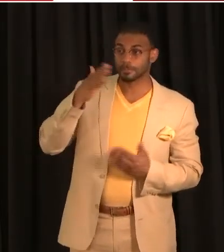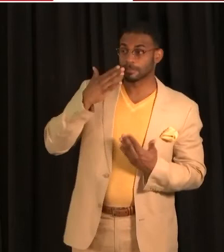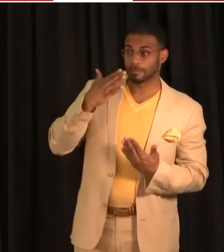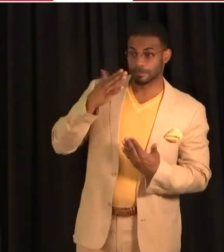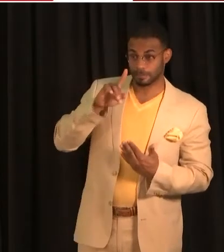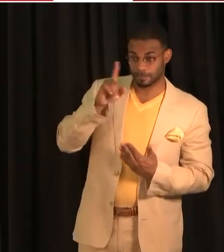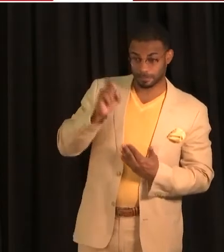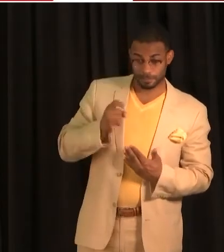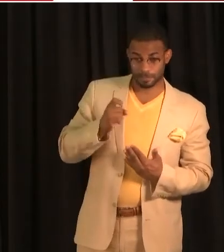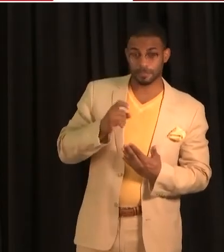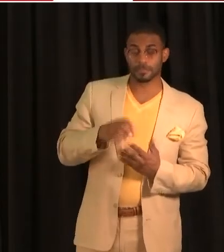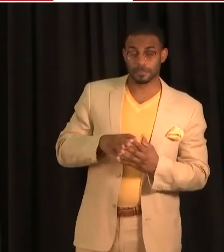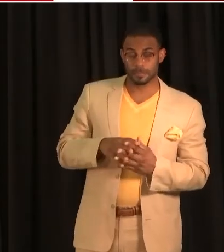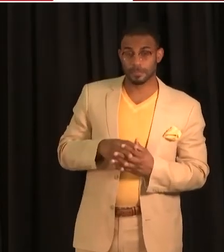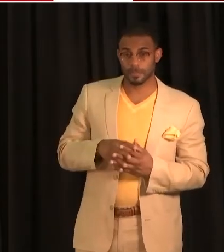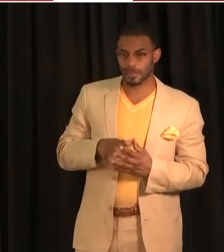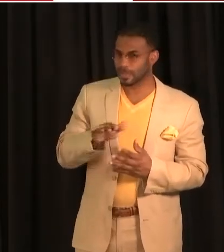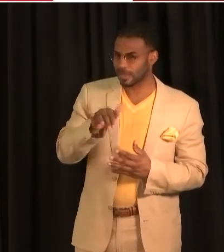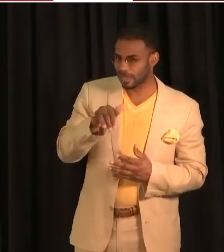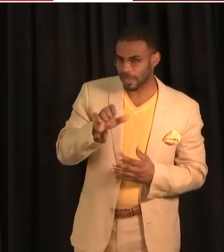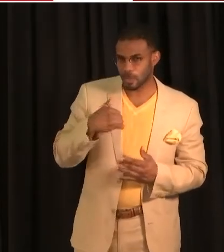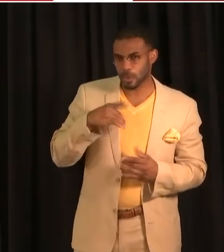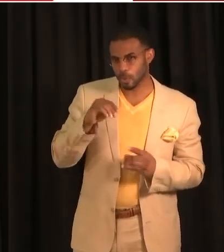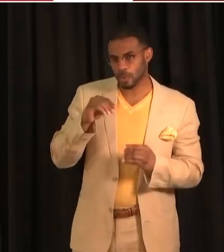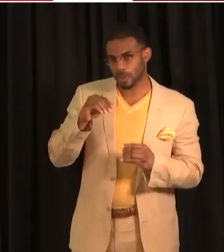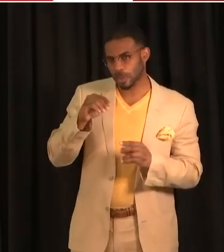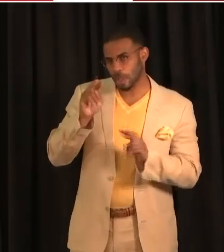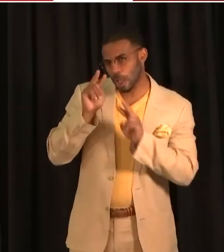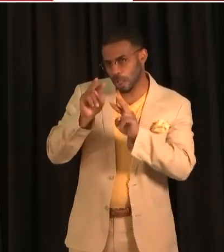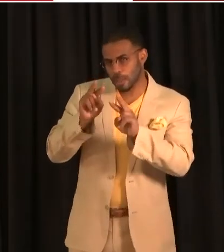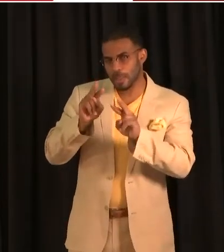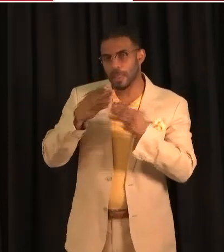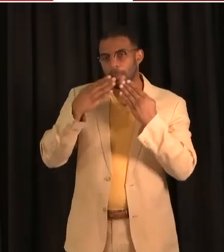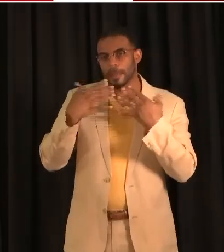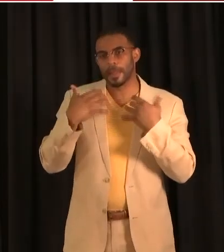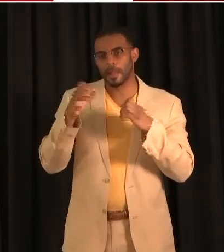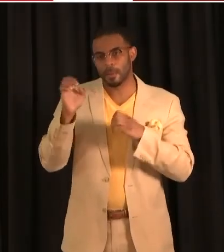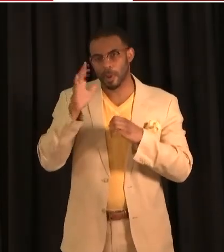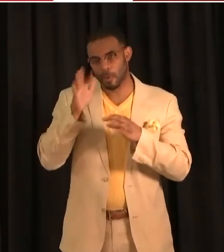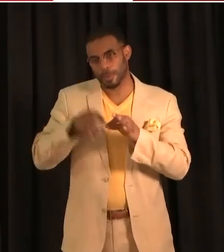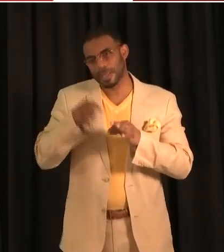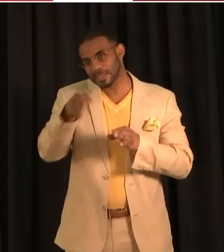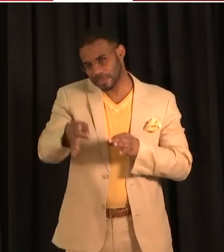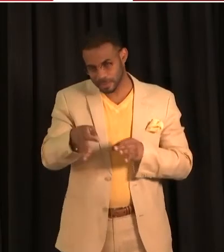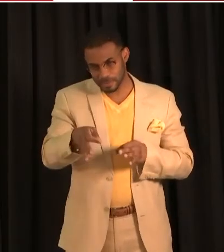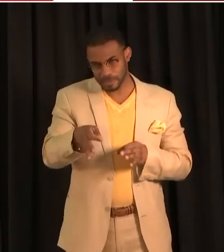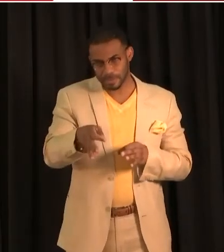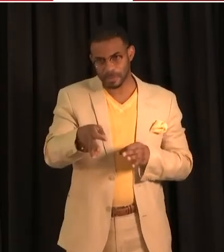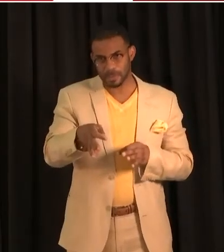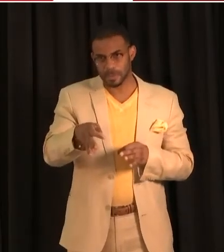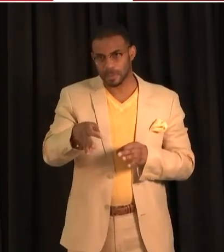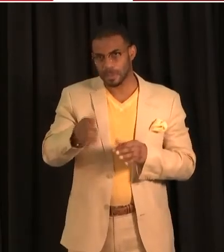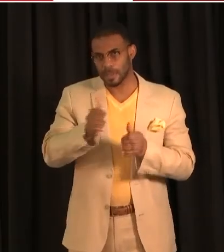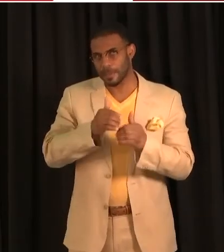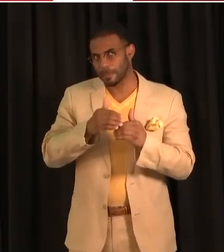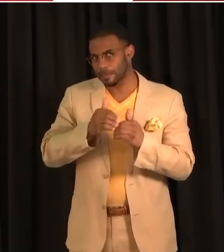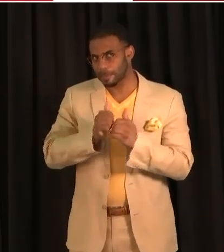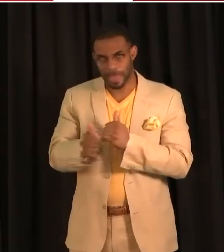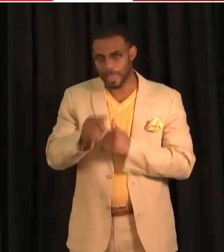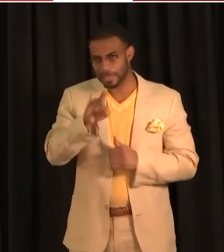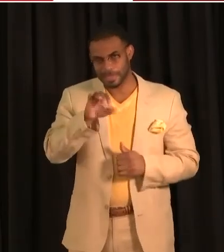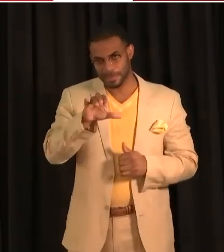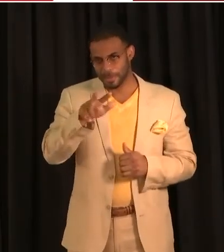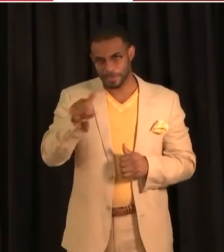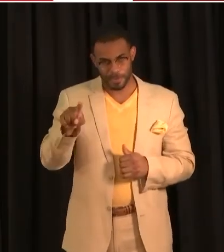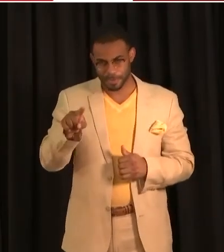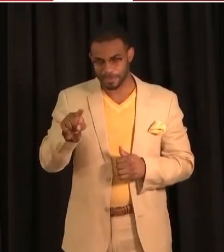Yes, thank you for the question, Claudia. Yes, we do anticipate that the public health emergency will be extended past